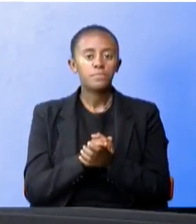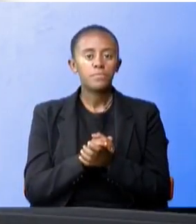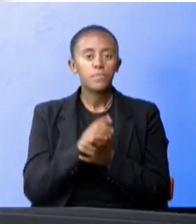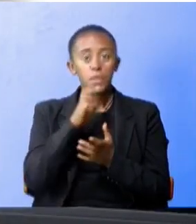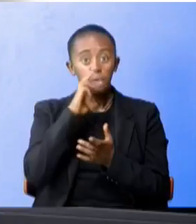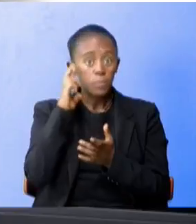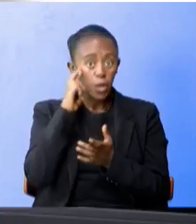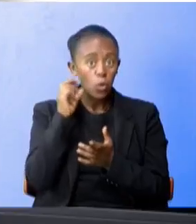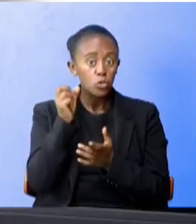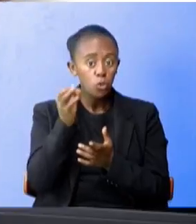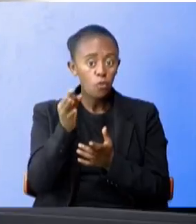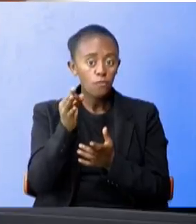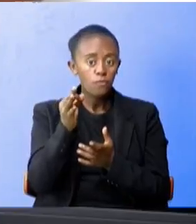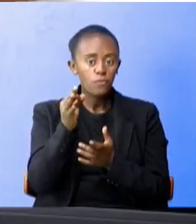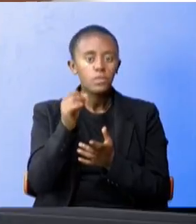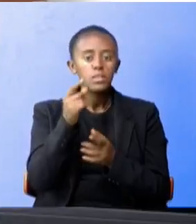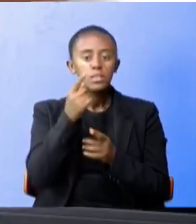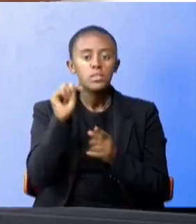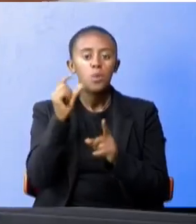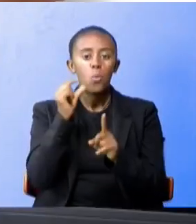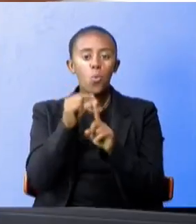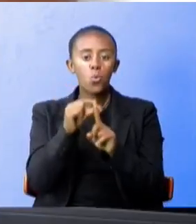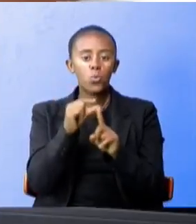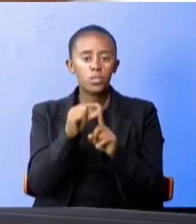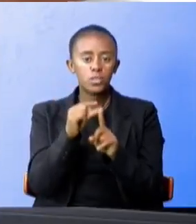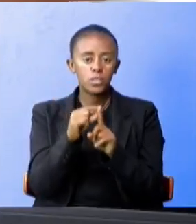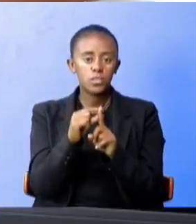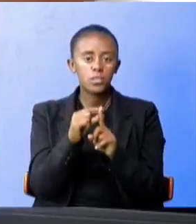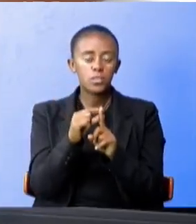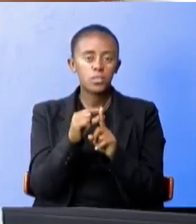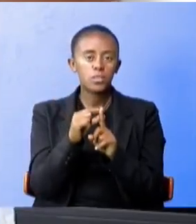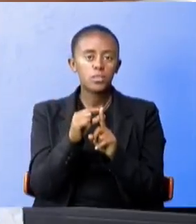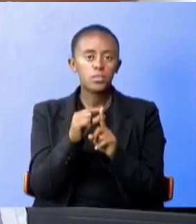of the words